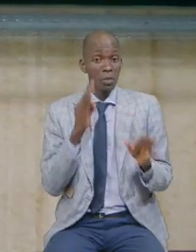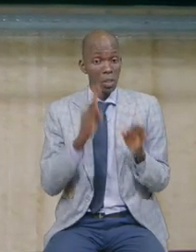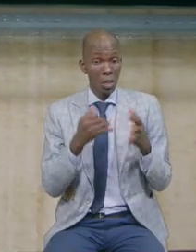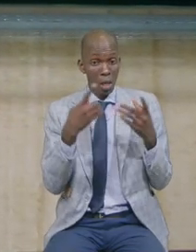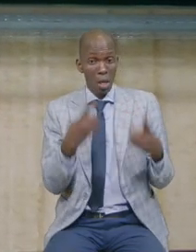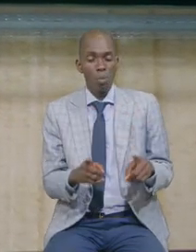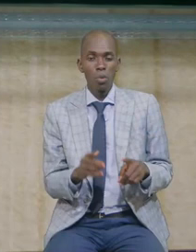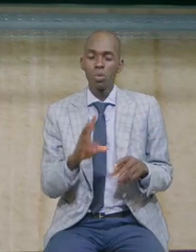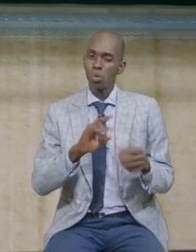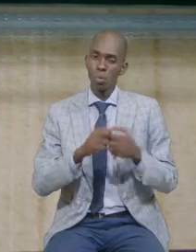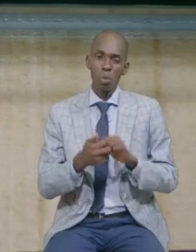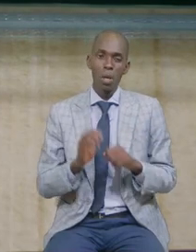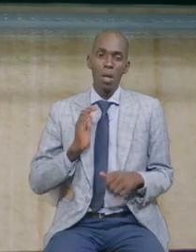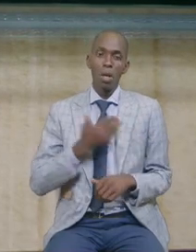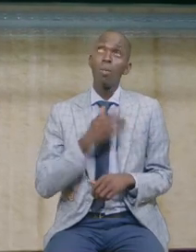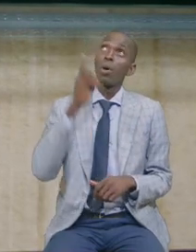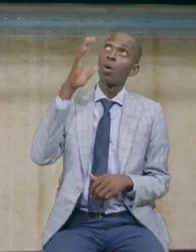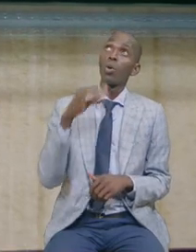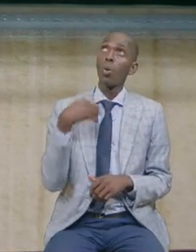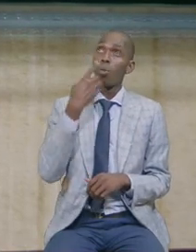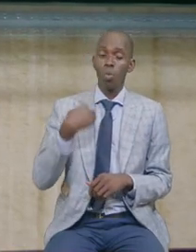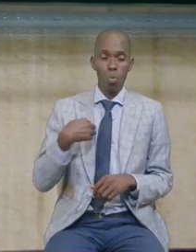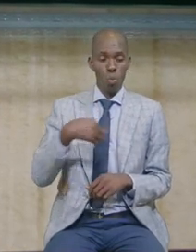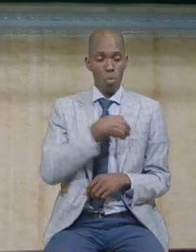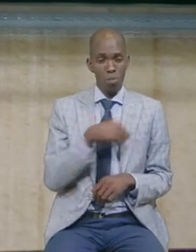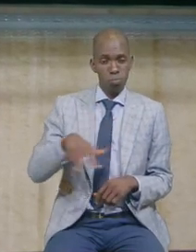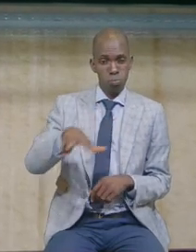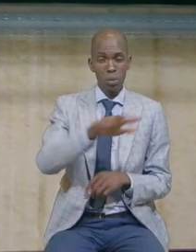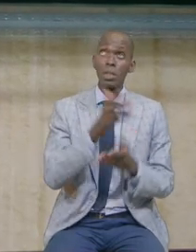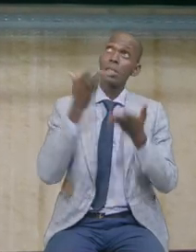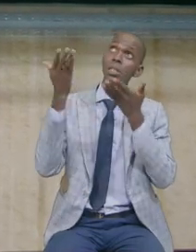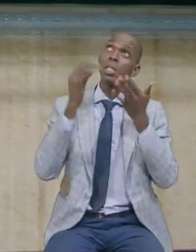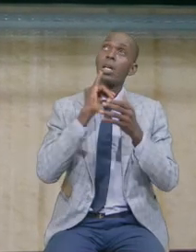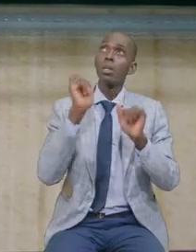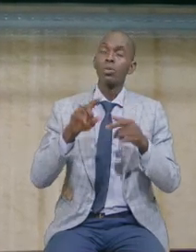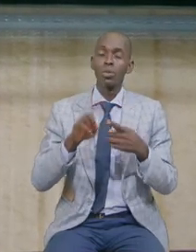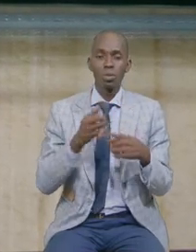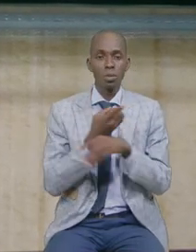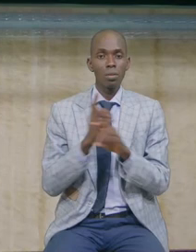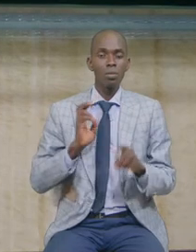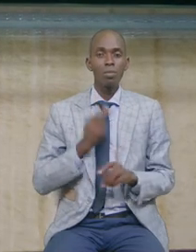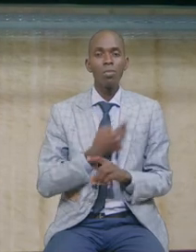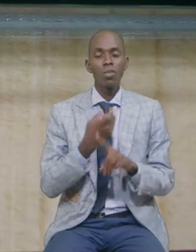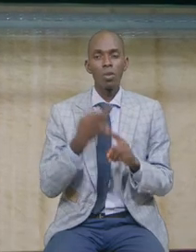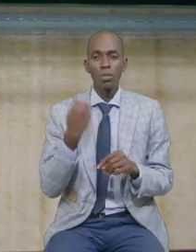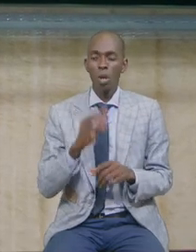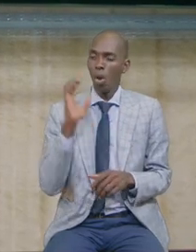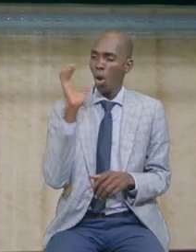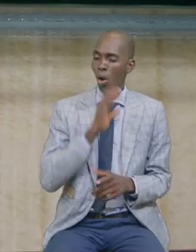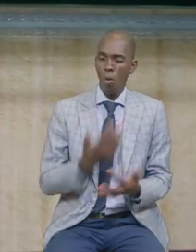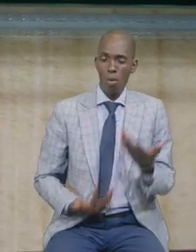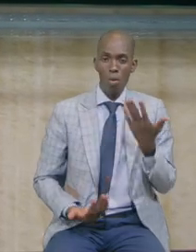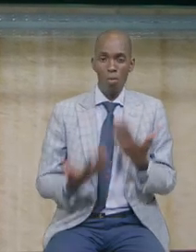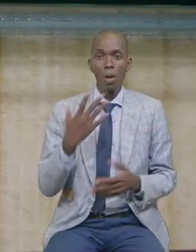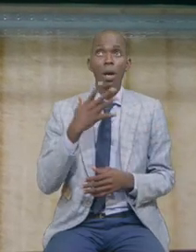is able to deliver us from the burning fiery furnace, and he will deliver